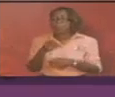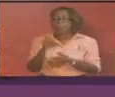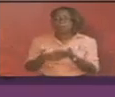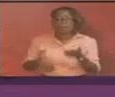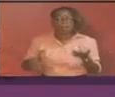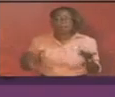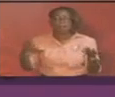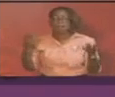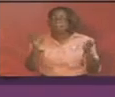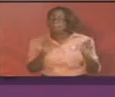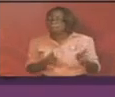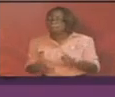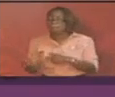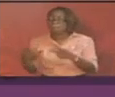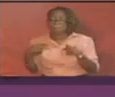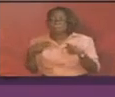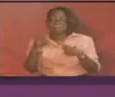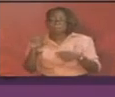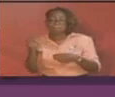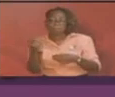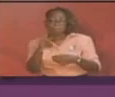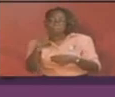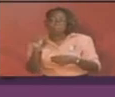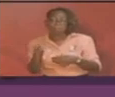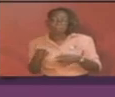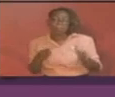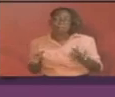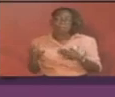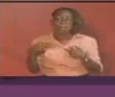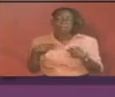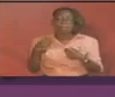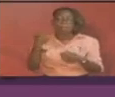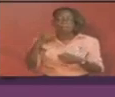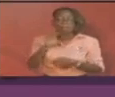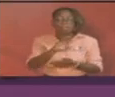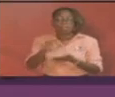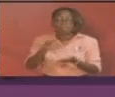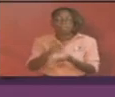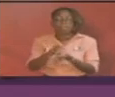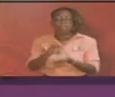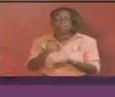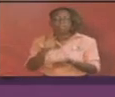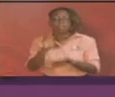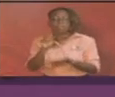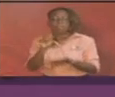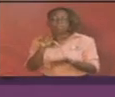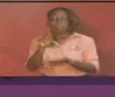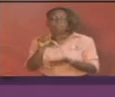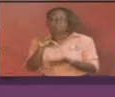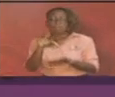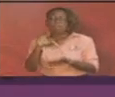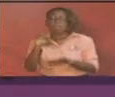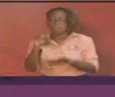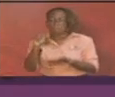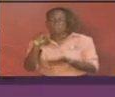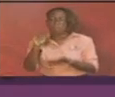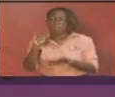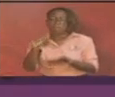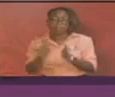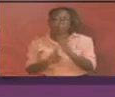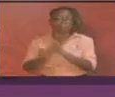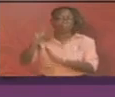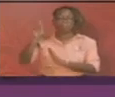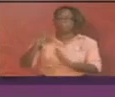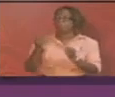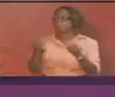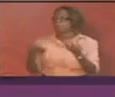districts, given that there is an upsurge? So by this, I mean, are you going to have pit stops in between for temperature checks, this,